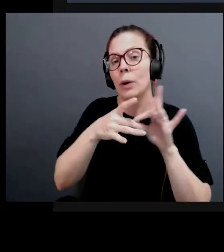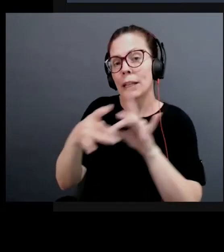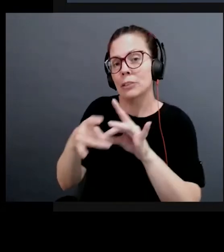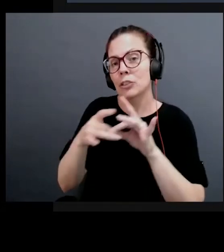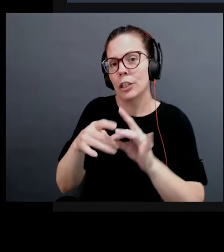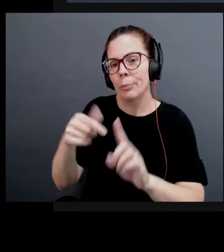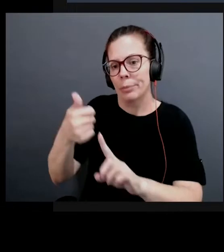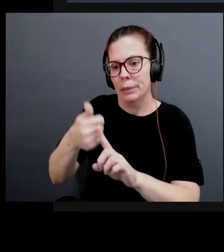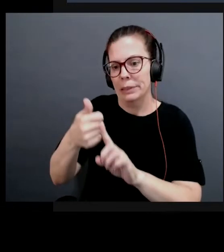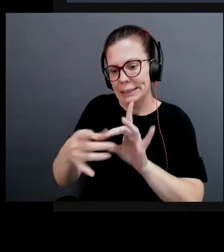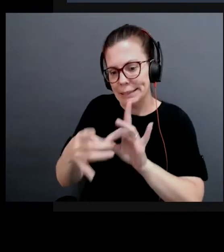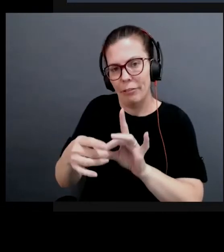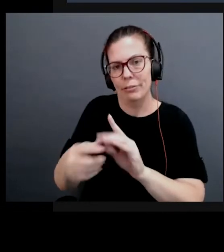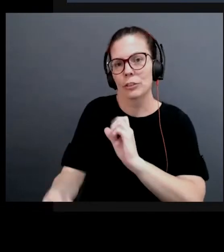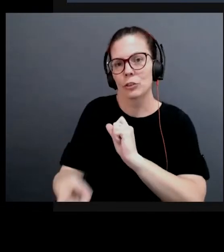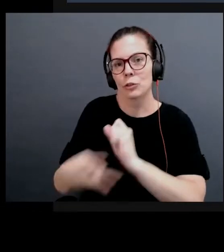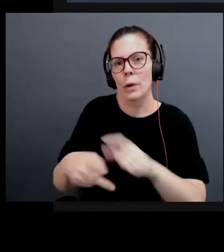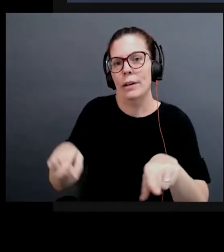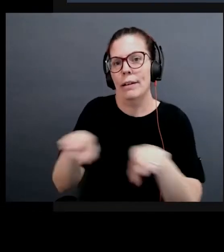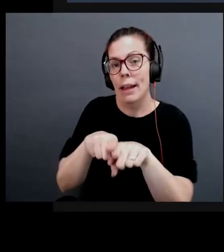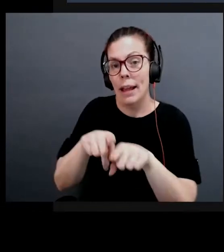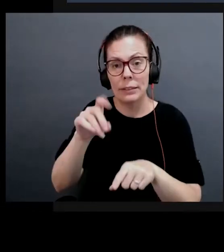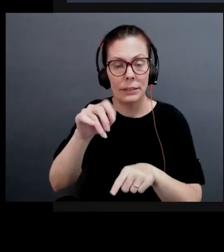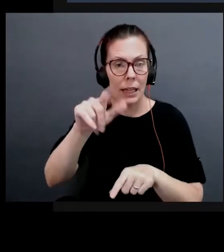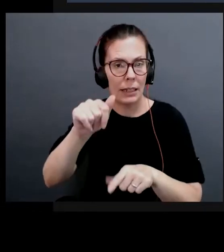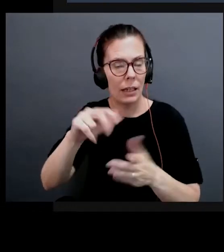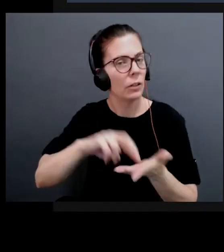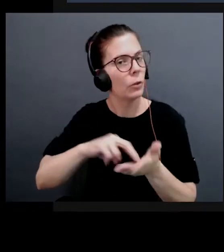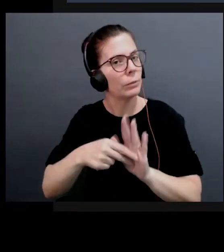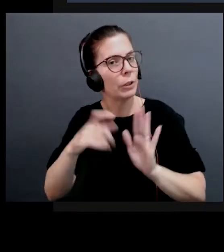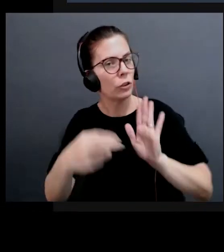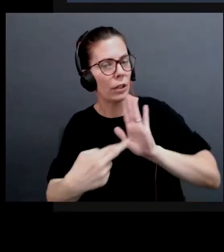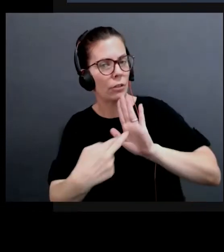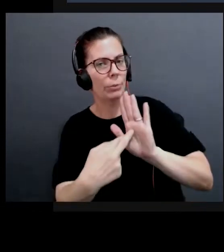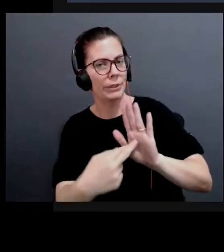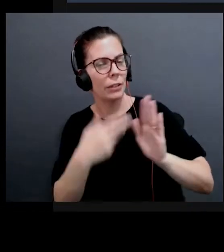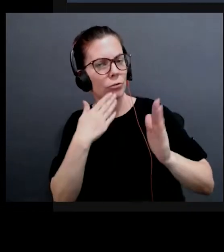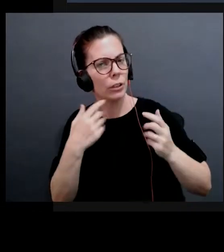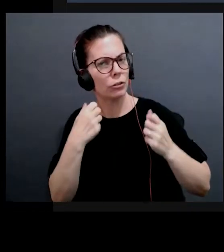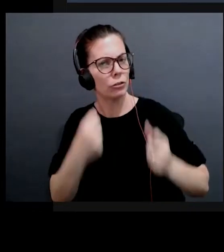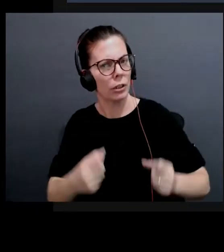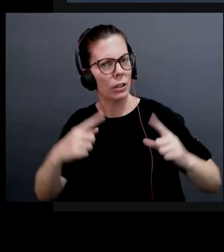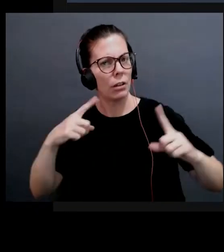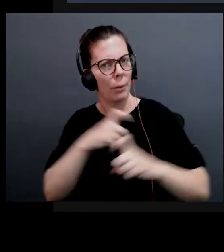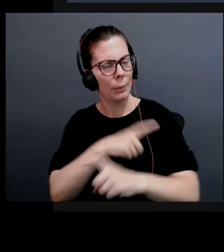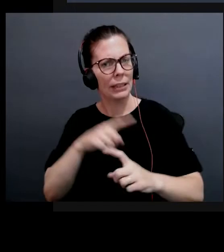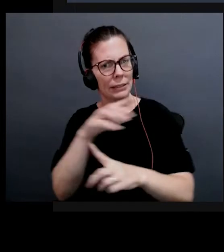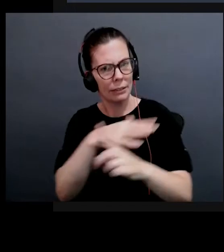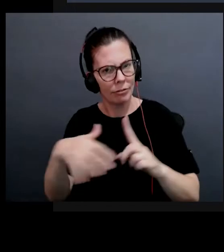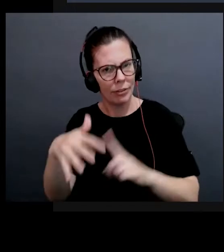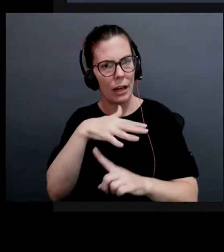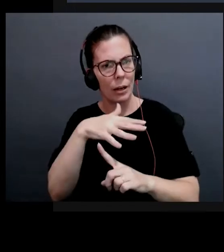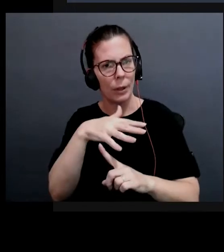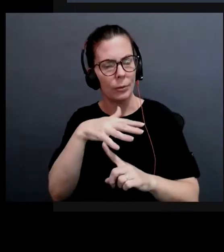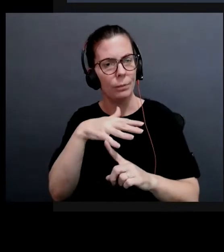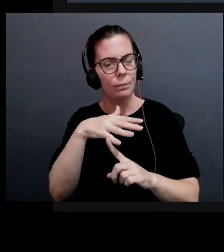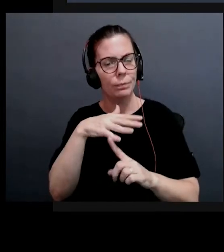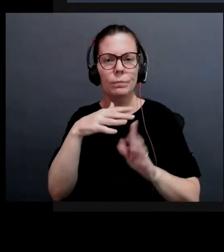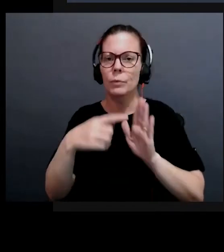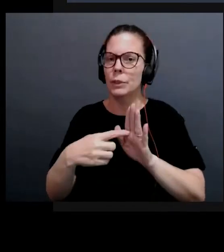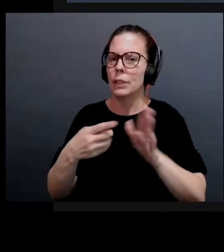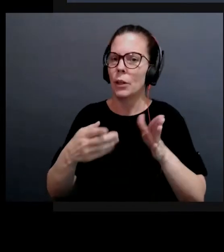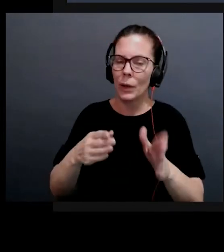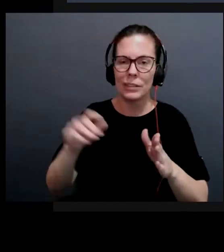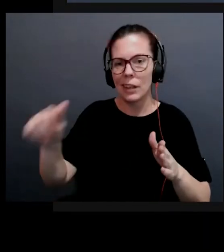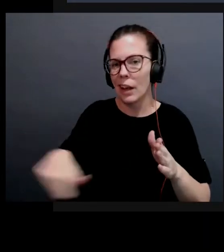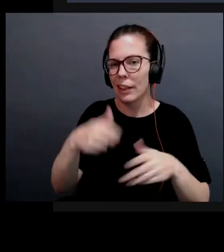this allows you to basically represent very rich, complex environments in ways that other types of